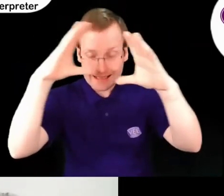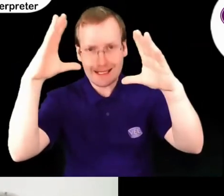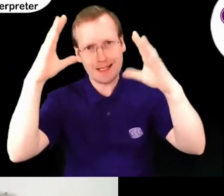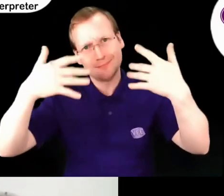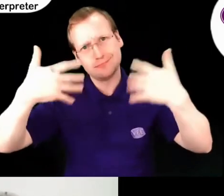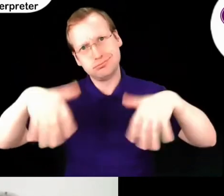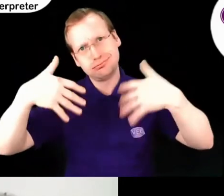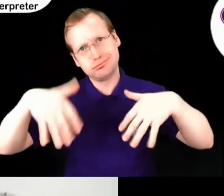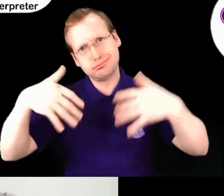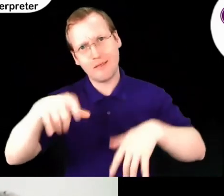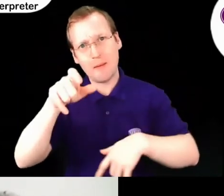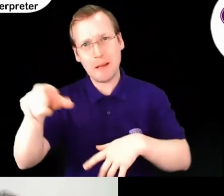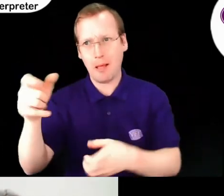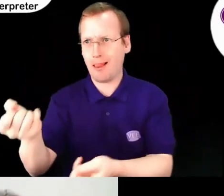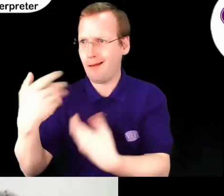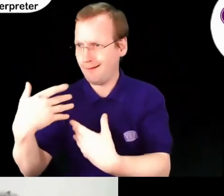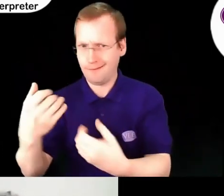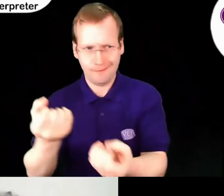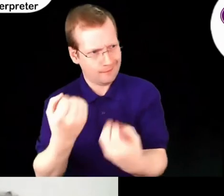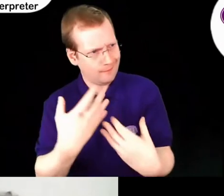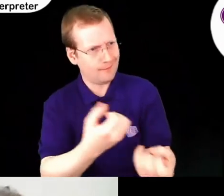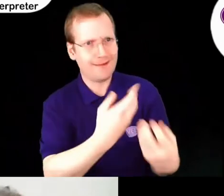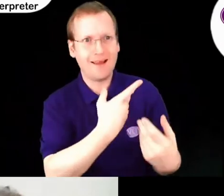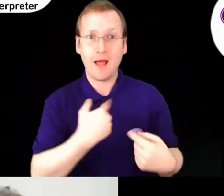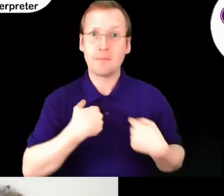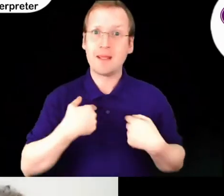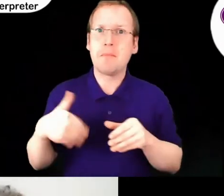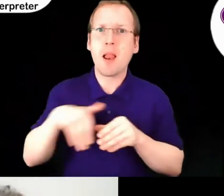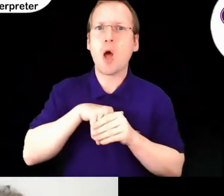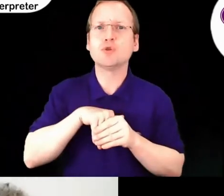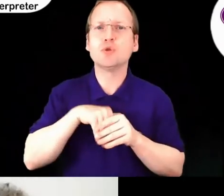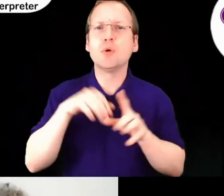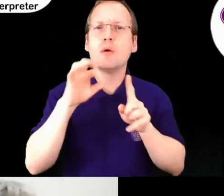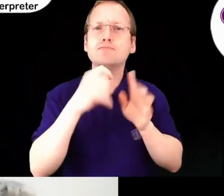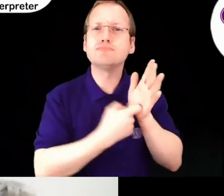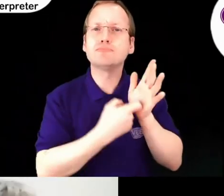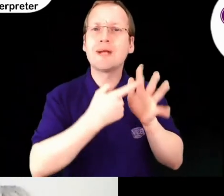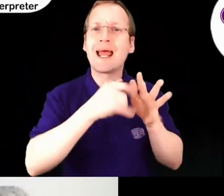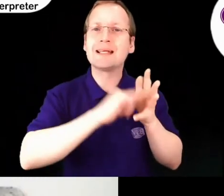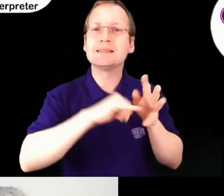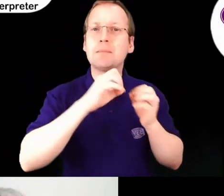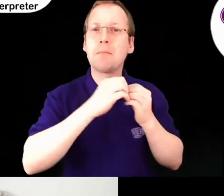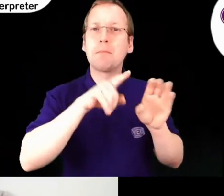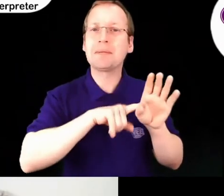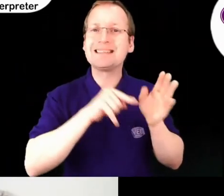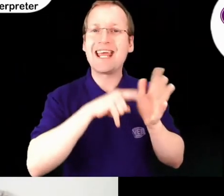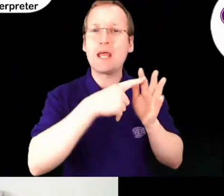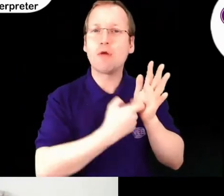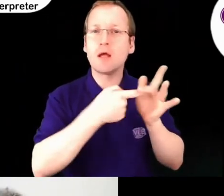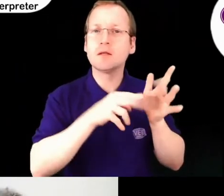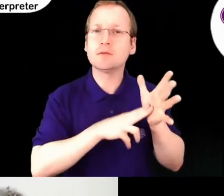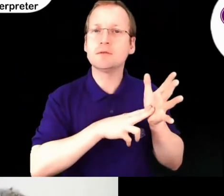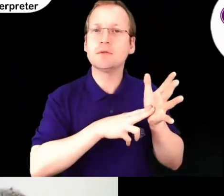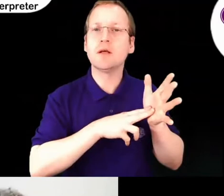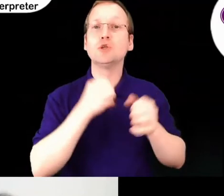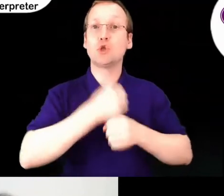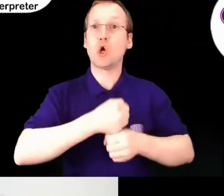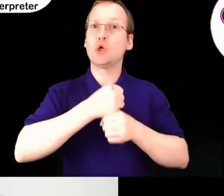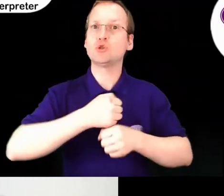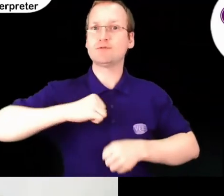people have. And I really regret the belonging to the Presbyterian Church in Scotland, which believes itself